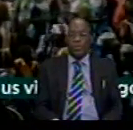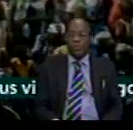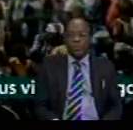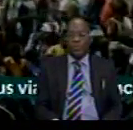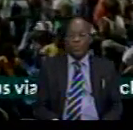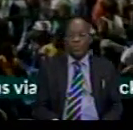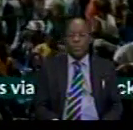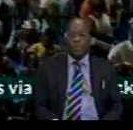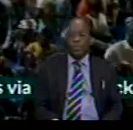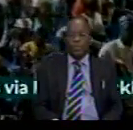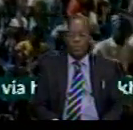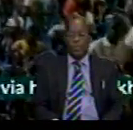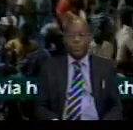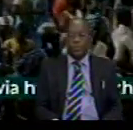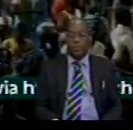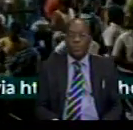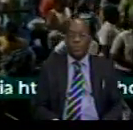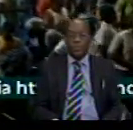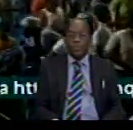Le Seigneur est dans le camp.